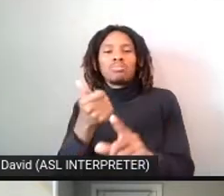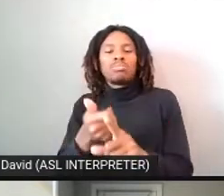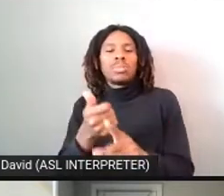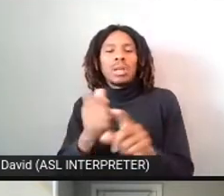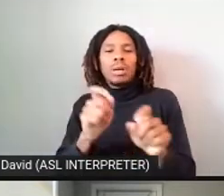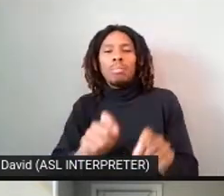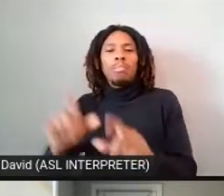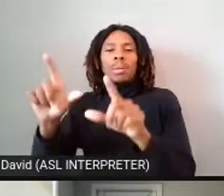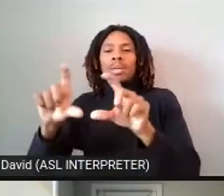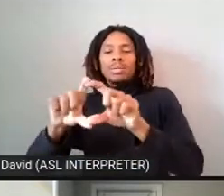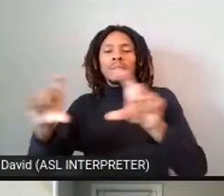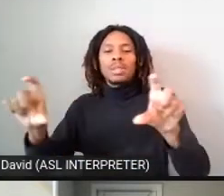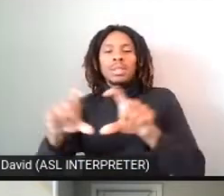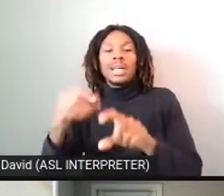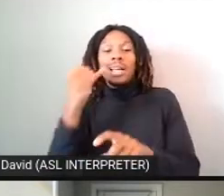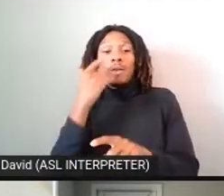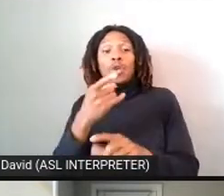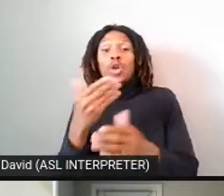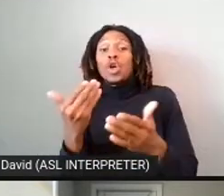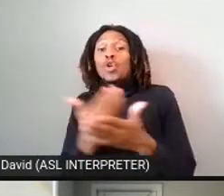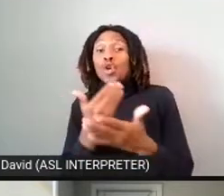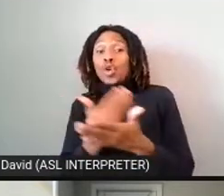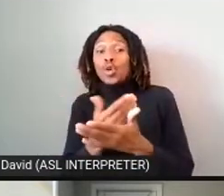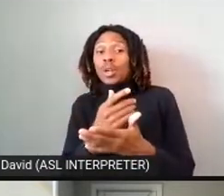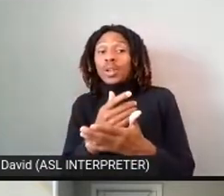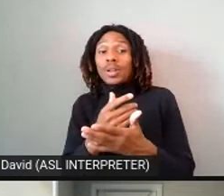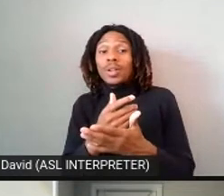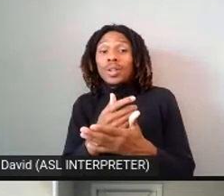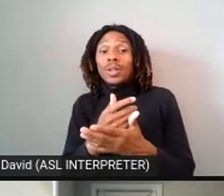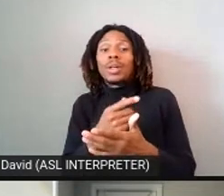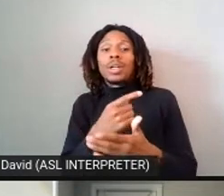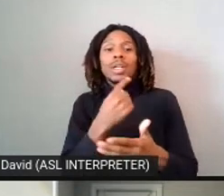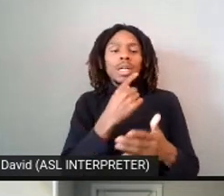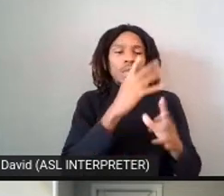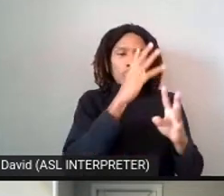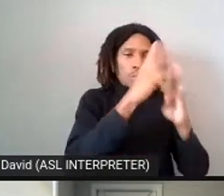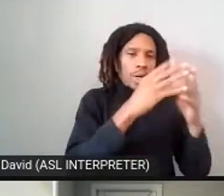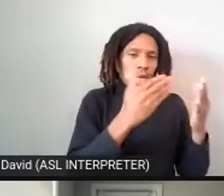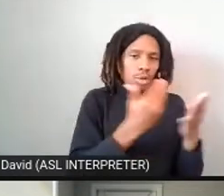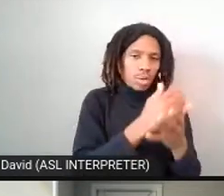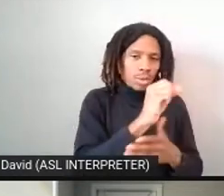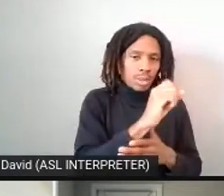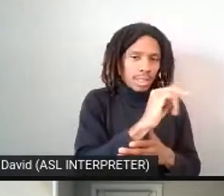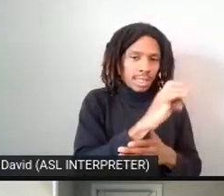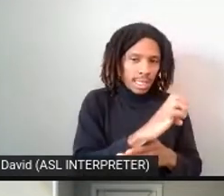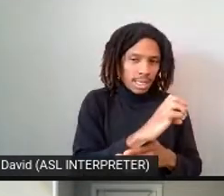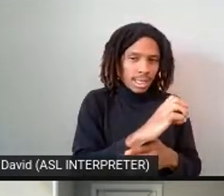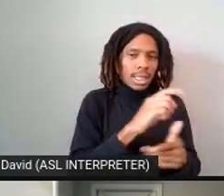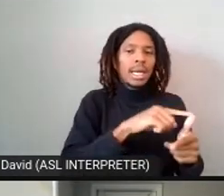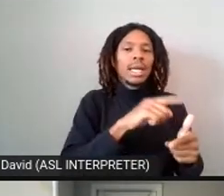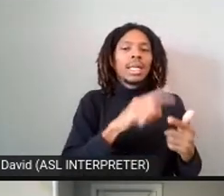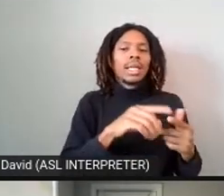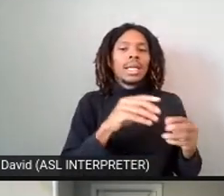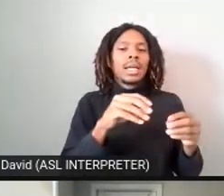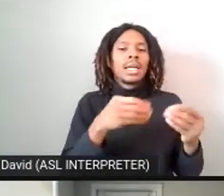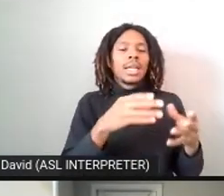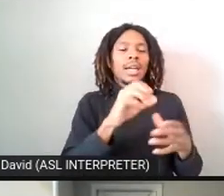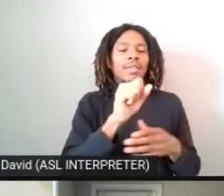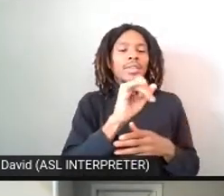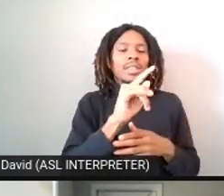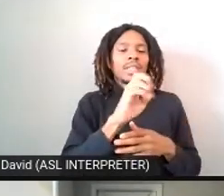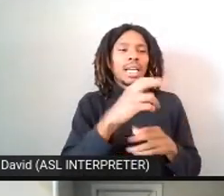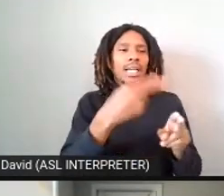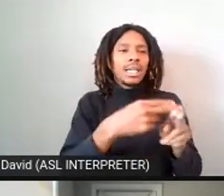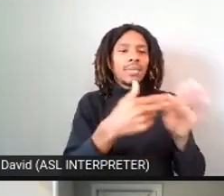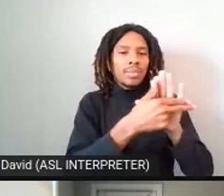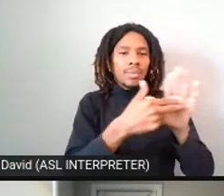section. But if you're new to the system, then say create a new site. You just have to give the site a name and then